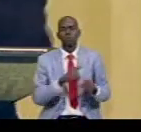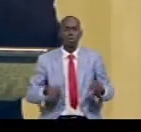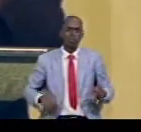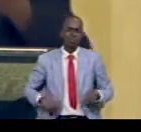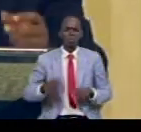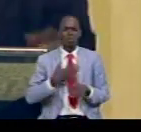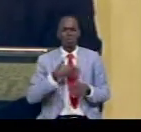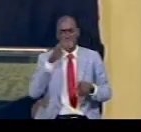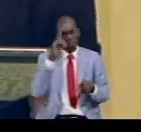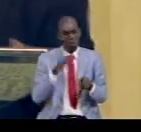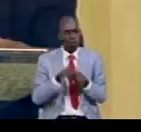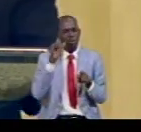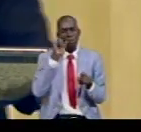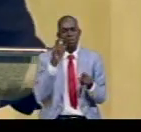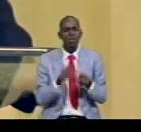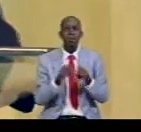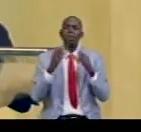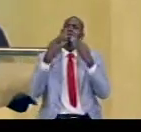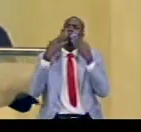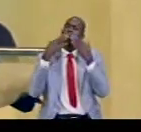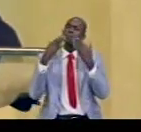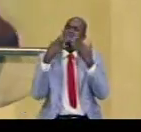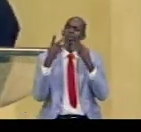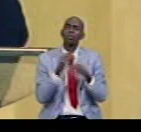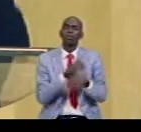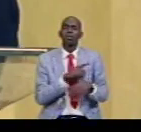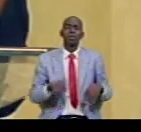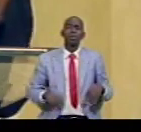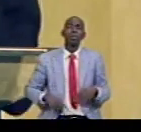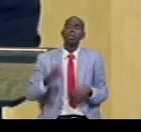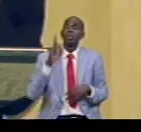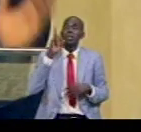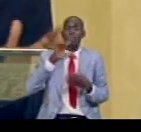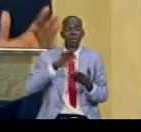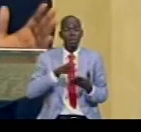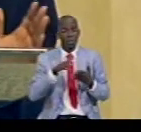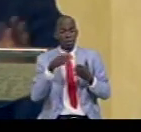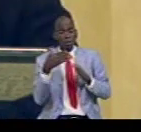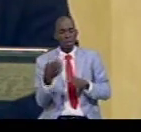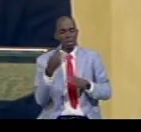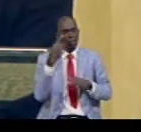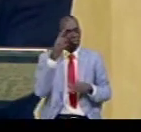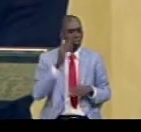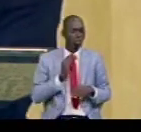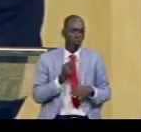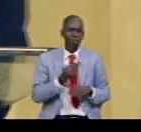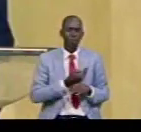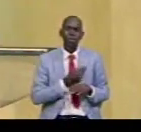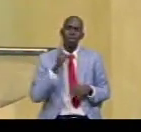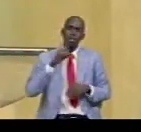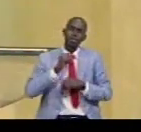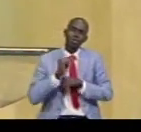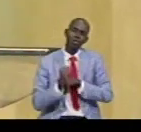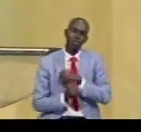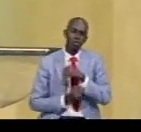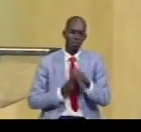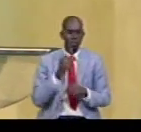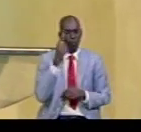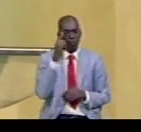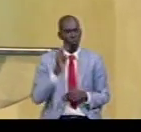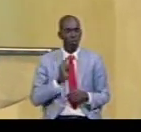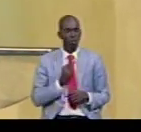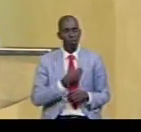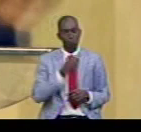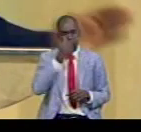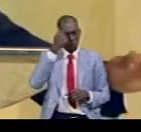and pray. He suffered for us. He died not for his sins. He had no sin. It was all because of you. He was